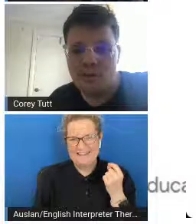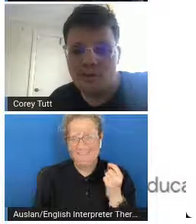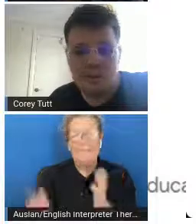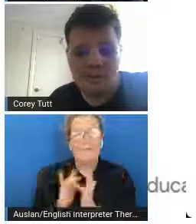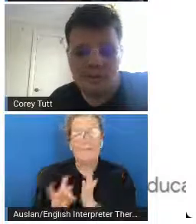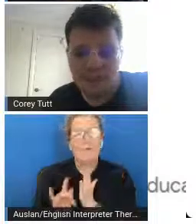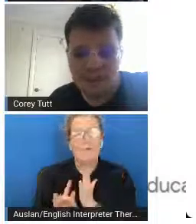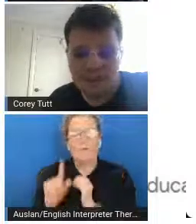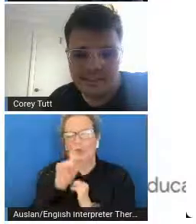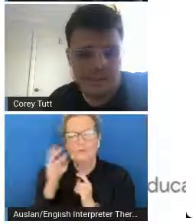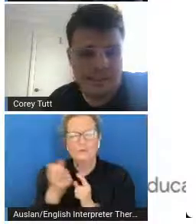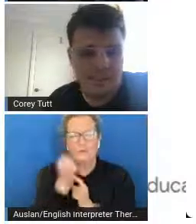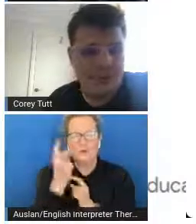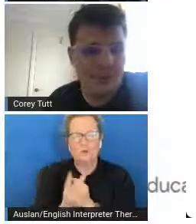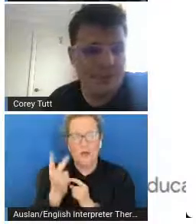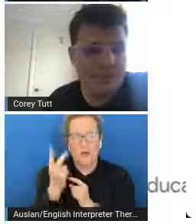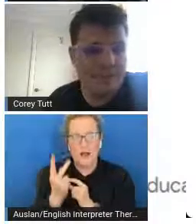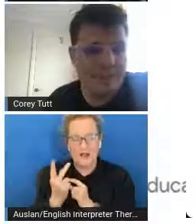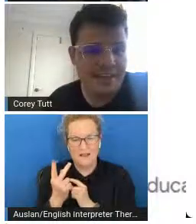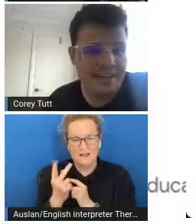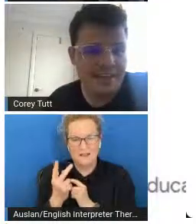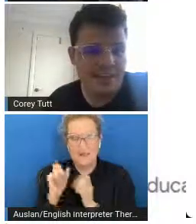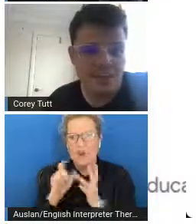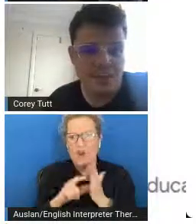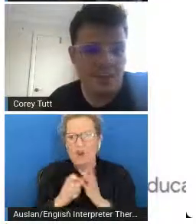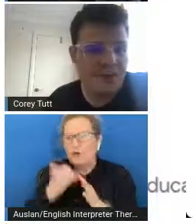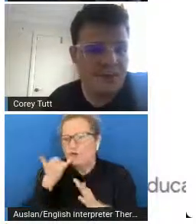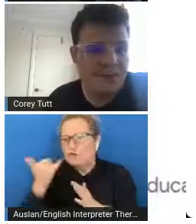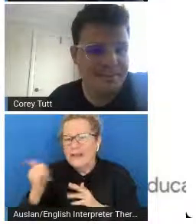you want to ring your family and friends and tell them the great news,